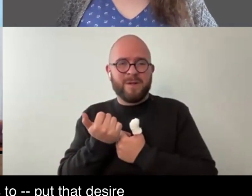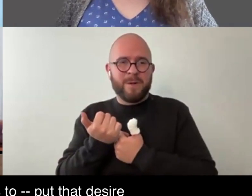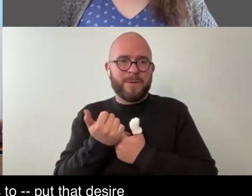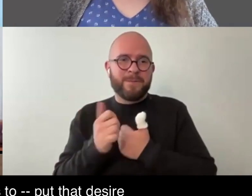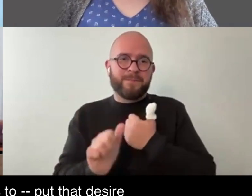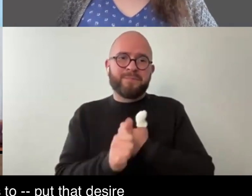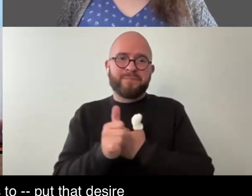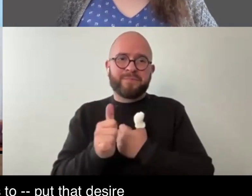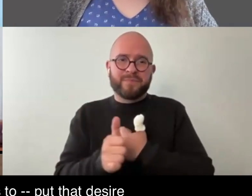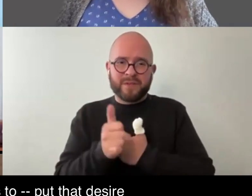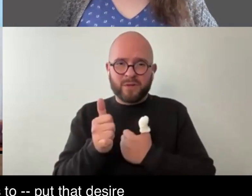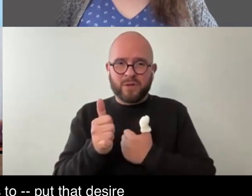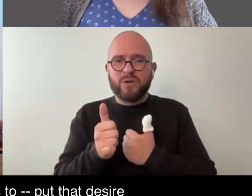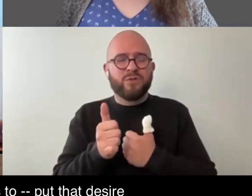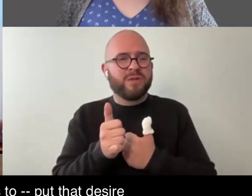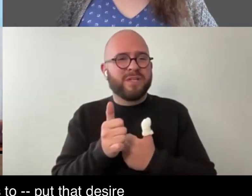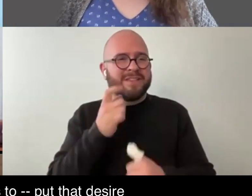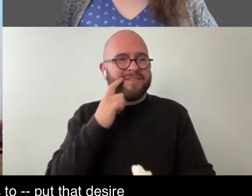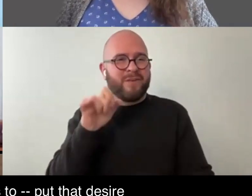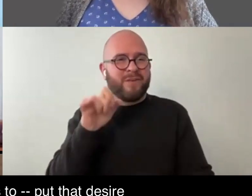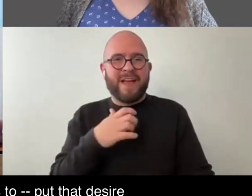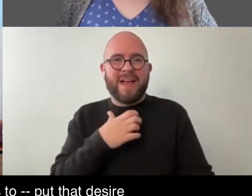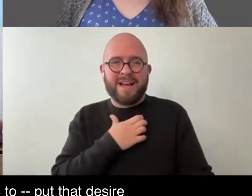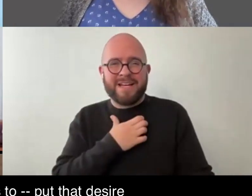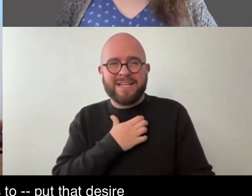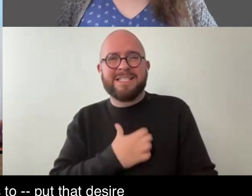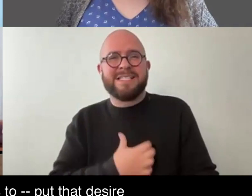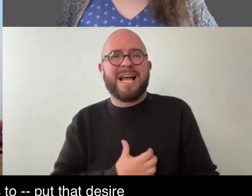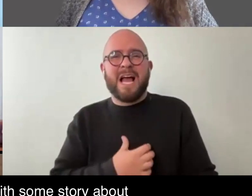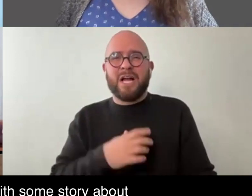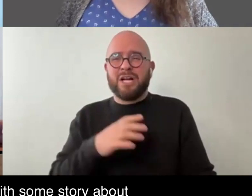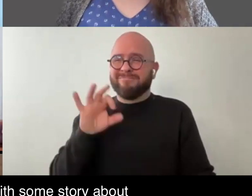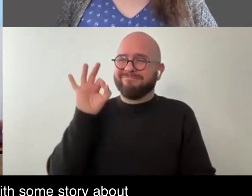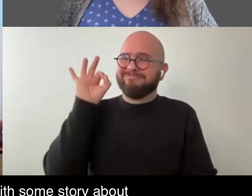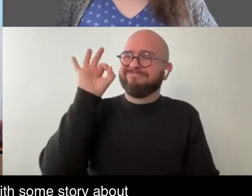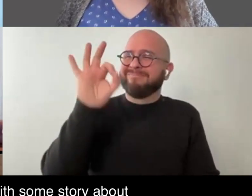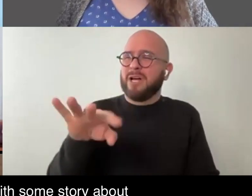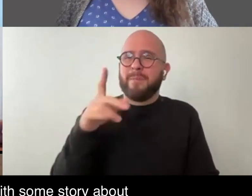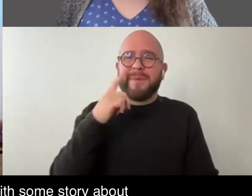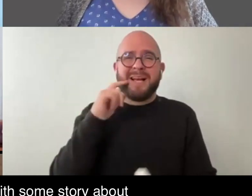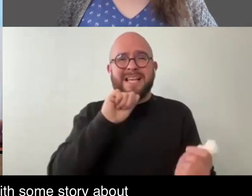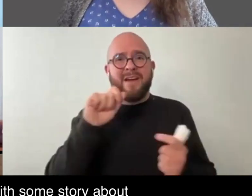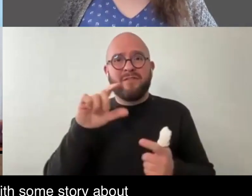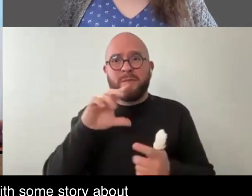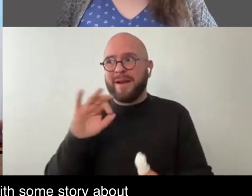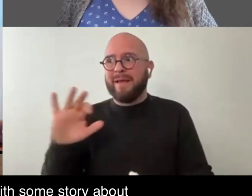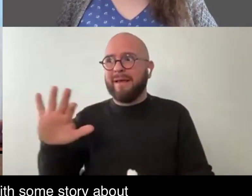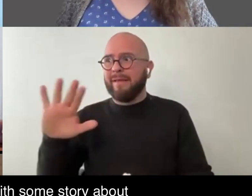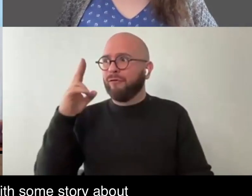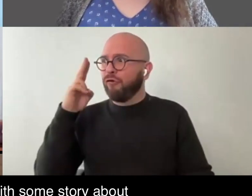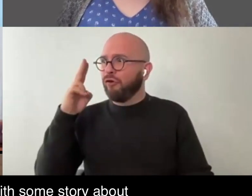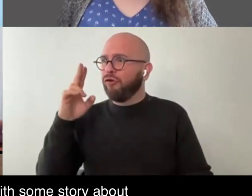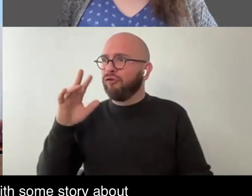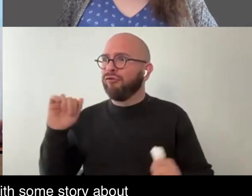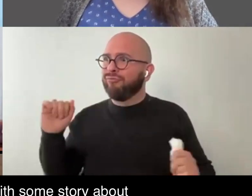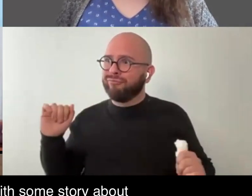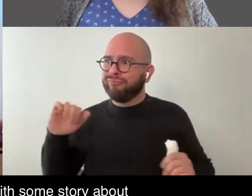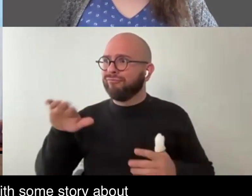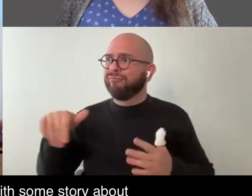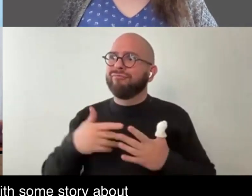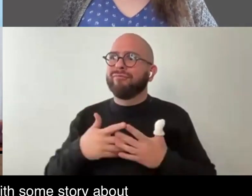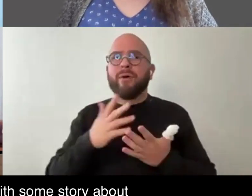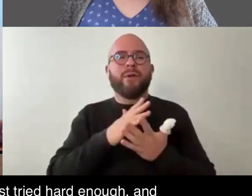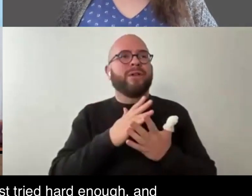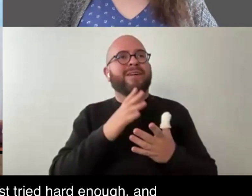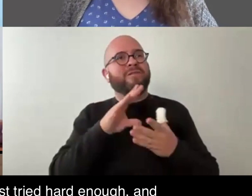put that desire out there, because everybody and their uncle's going to come up with some, story about healing and overcoming and